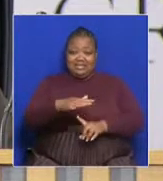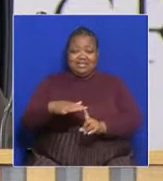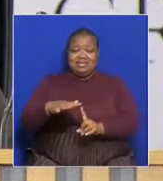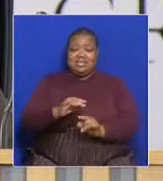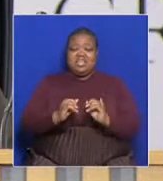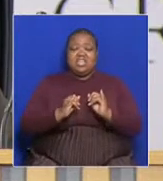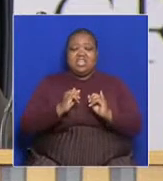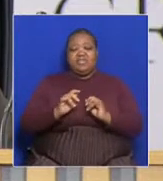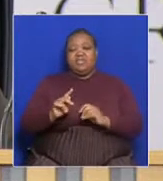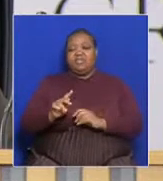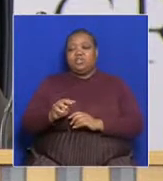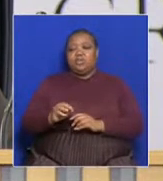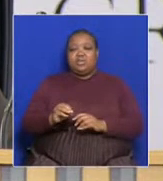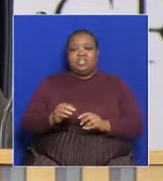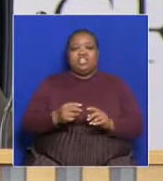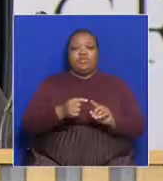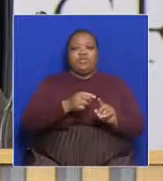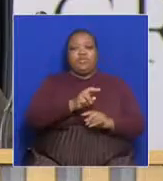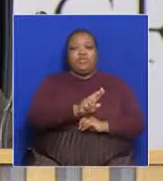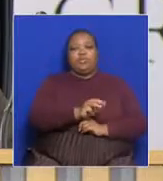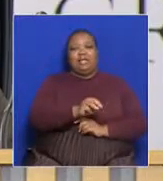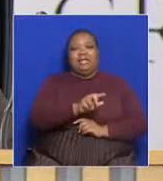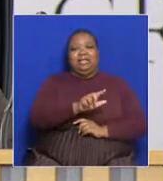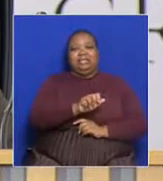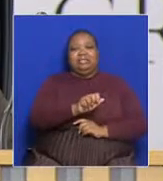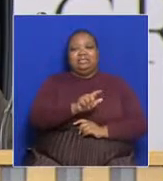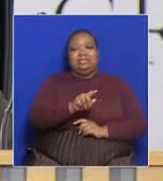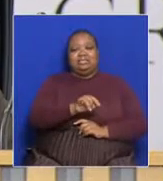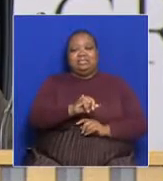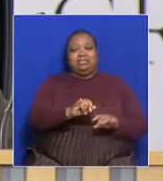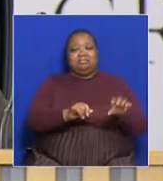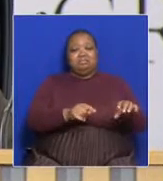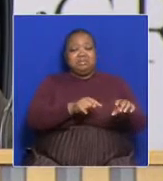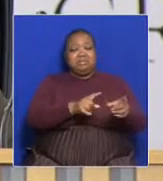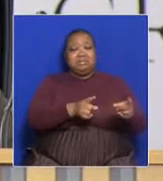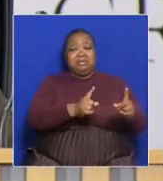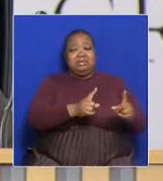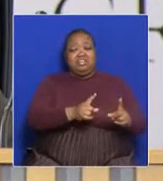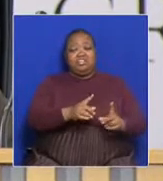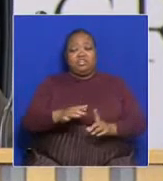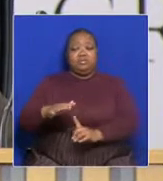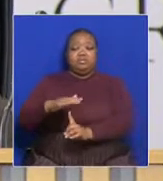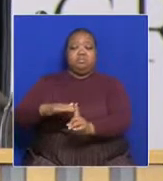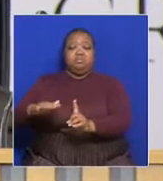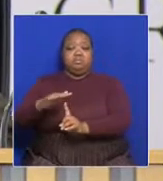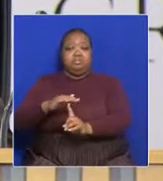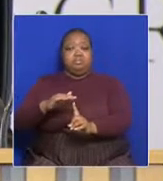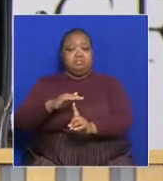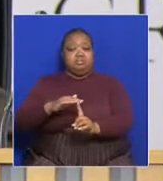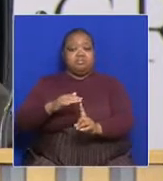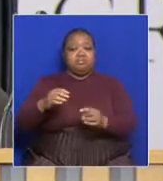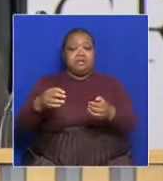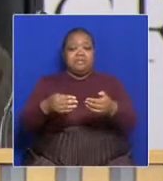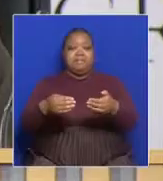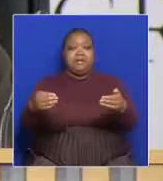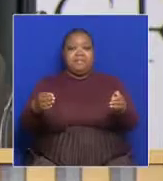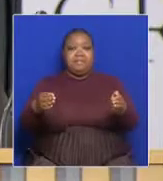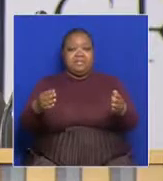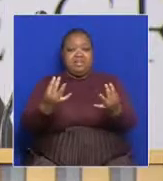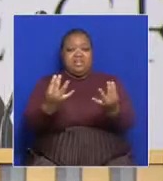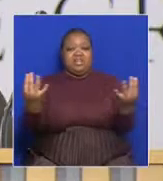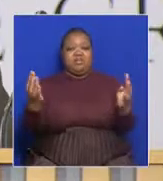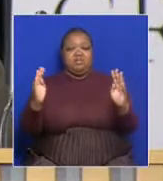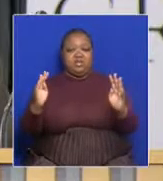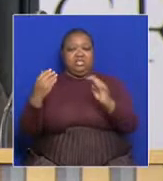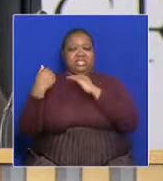team to assist to secure the area, but decided against it as I knew their response time would be longer